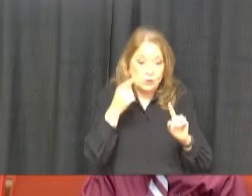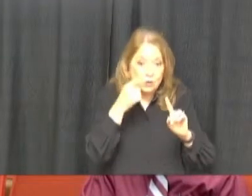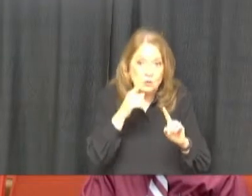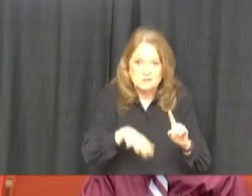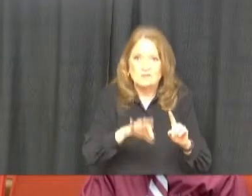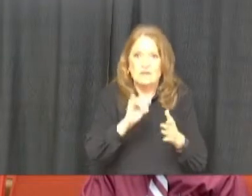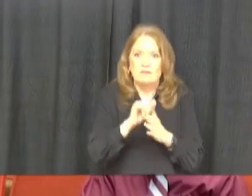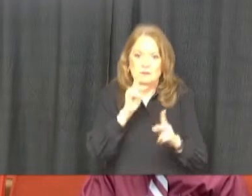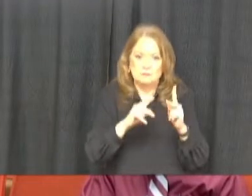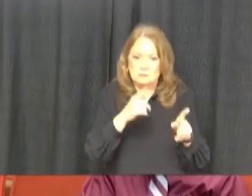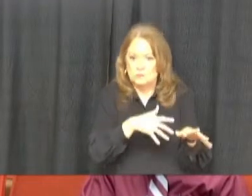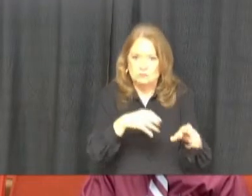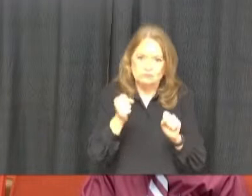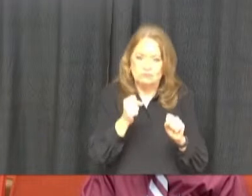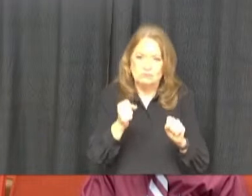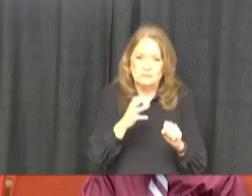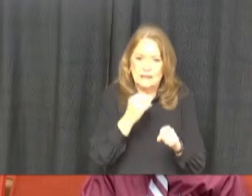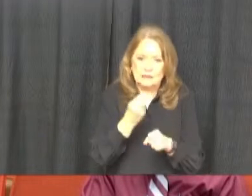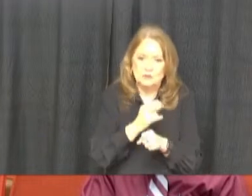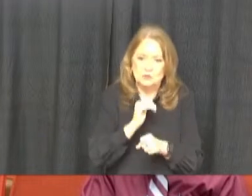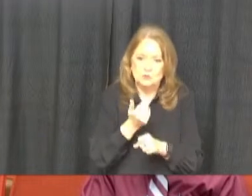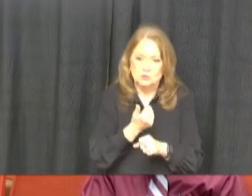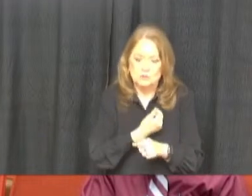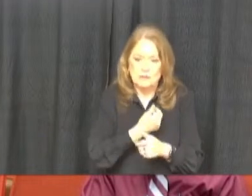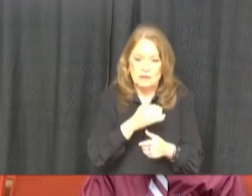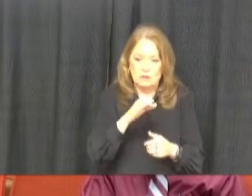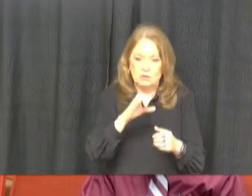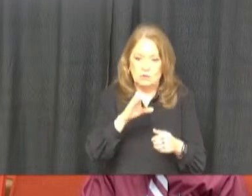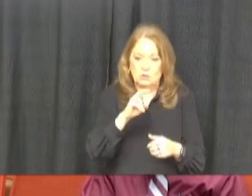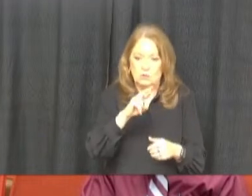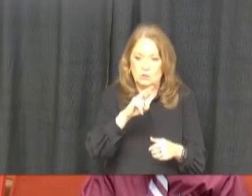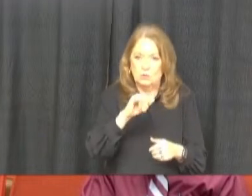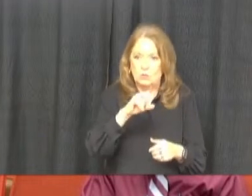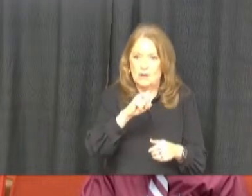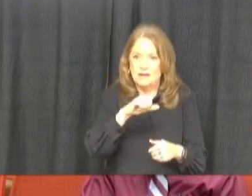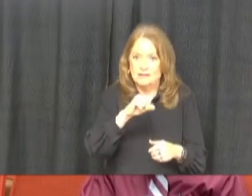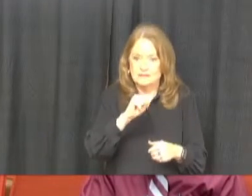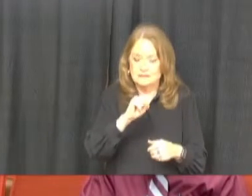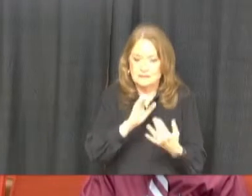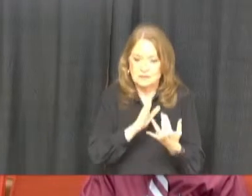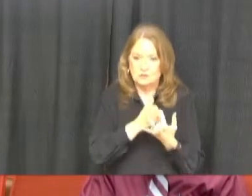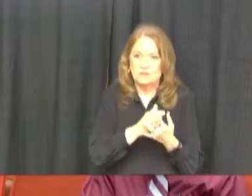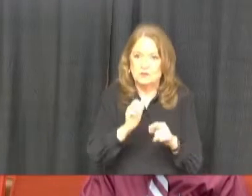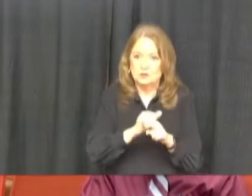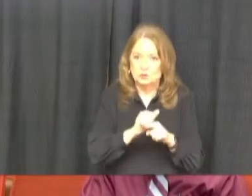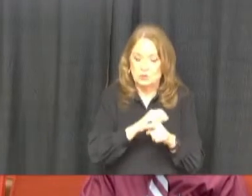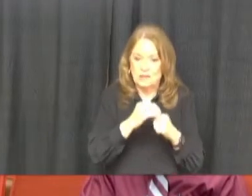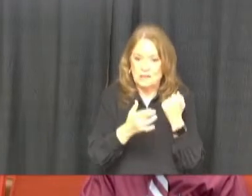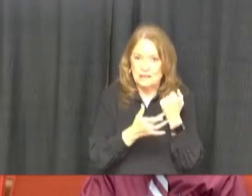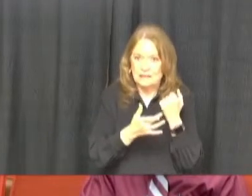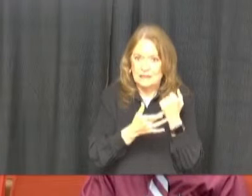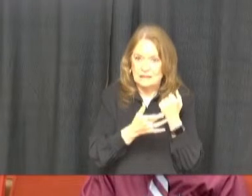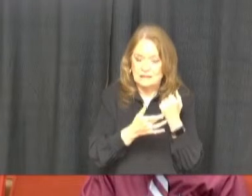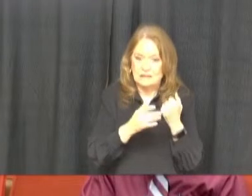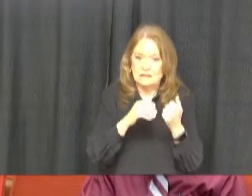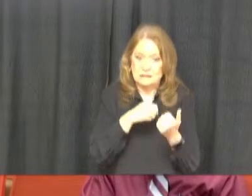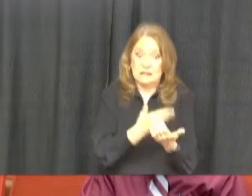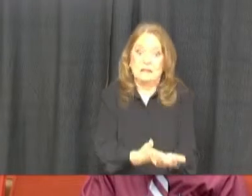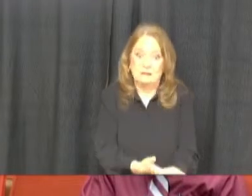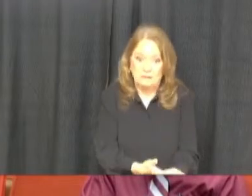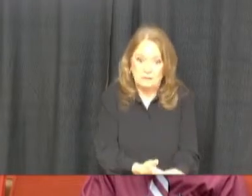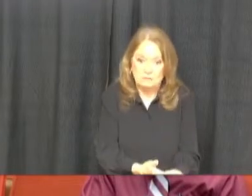those individuals and use our crisis intervention training and techniques to get to